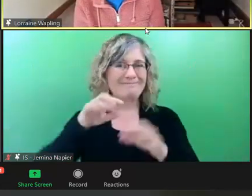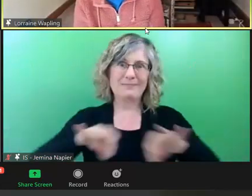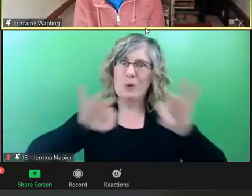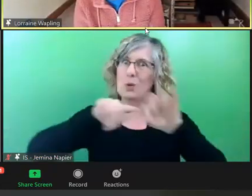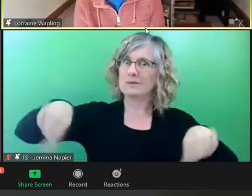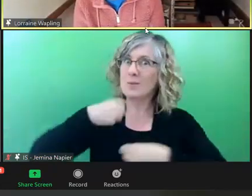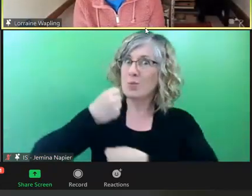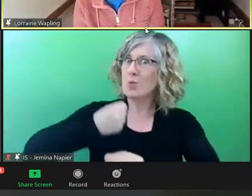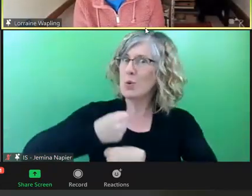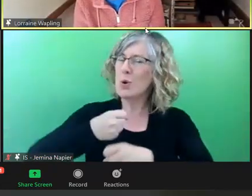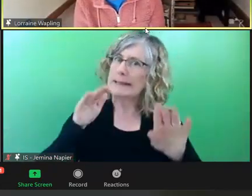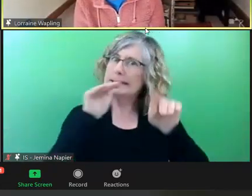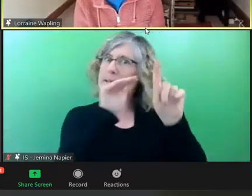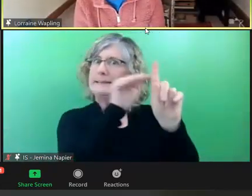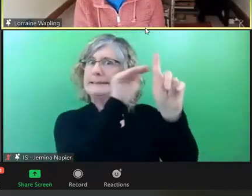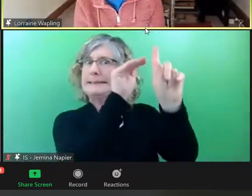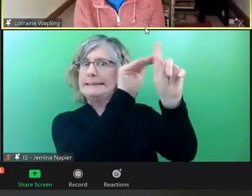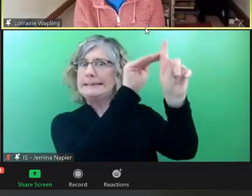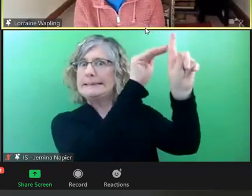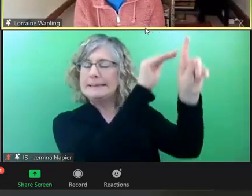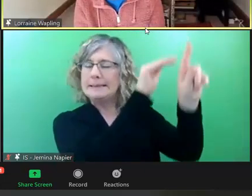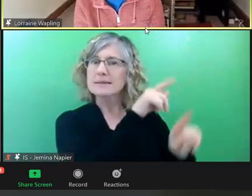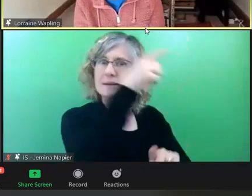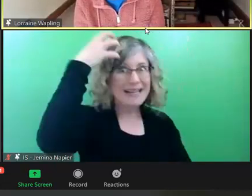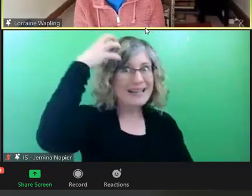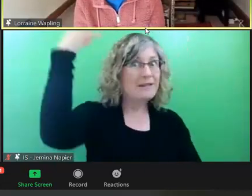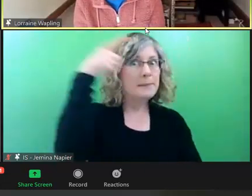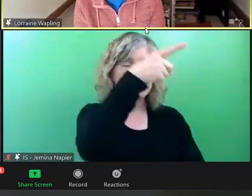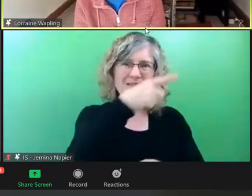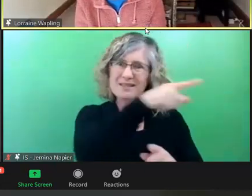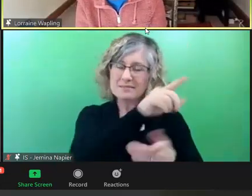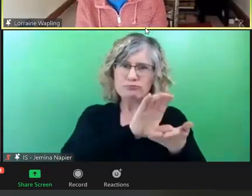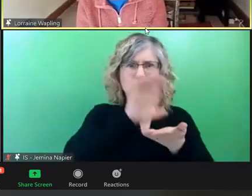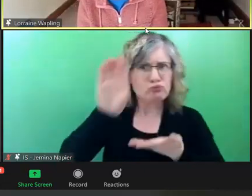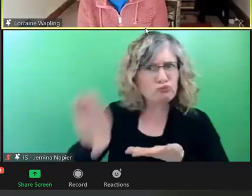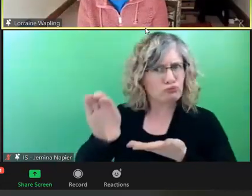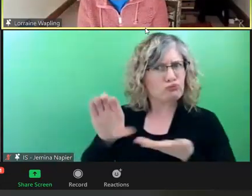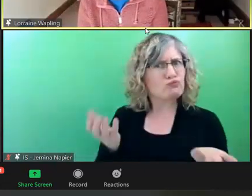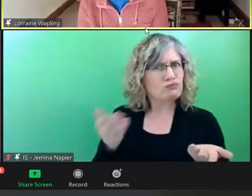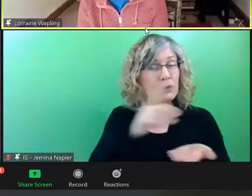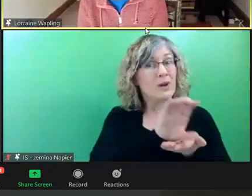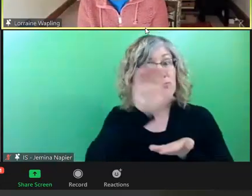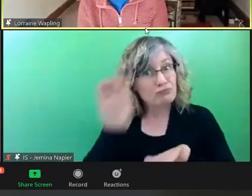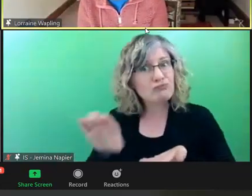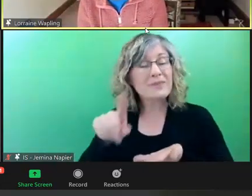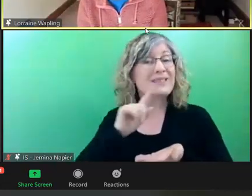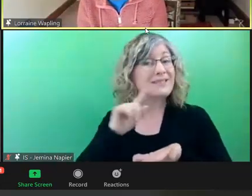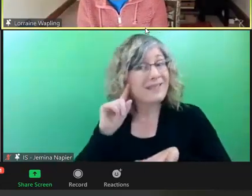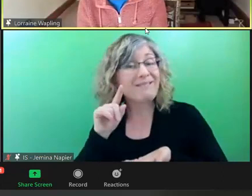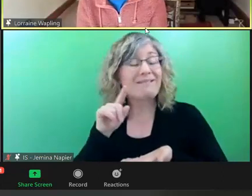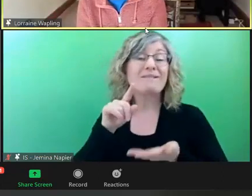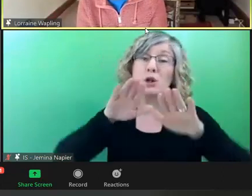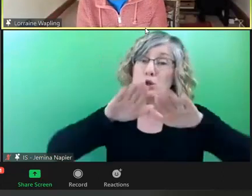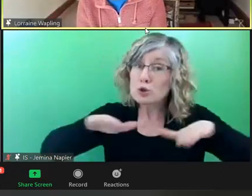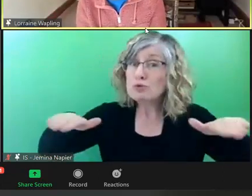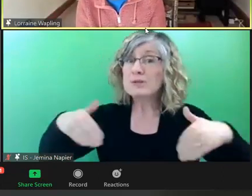an investment. You know, governments are investing in the future of you know, deaf children and young people,